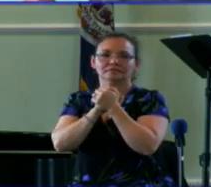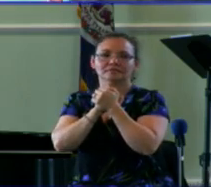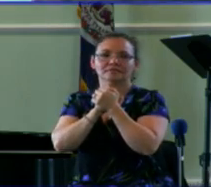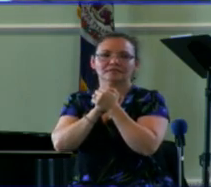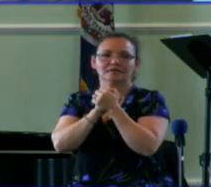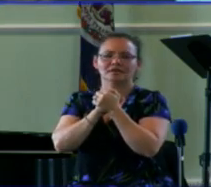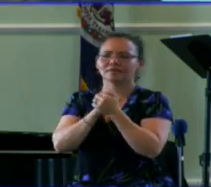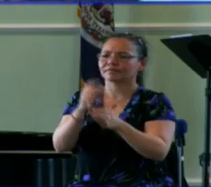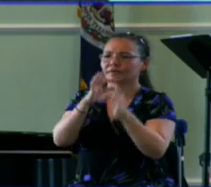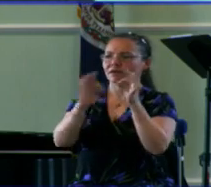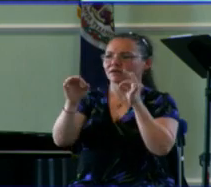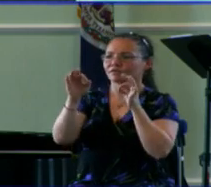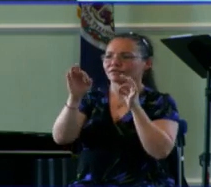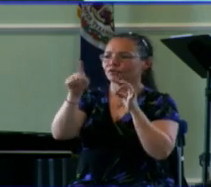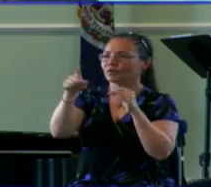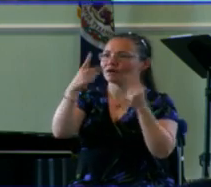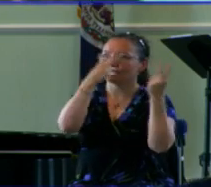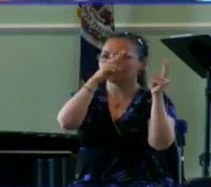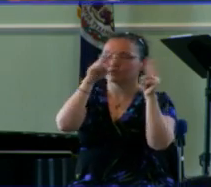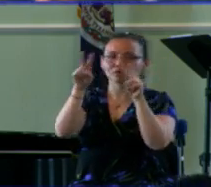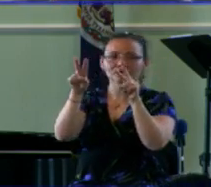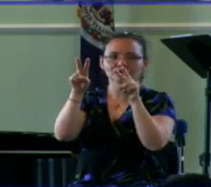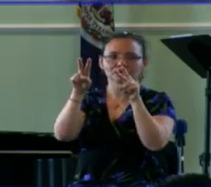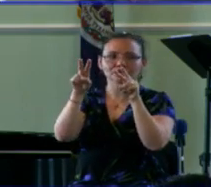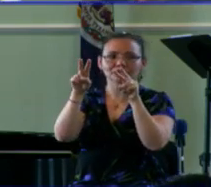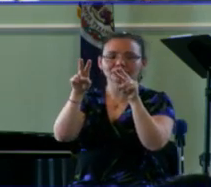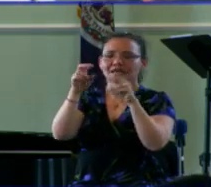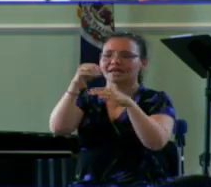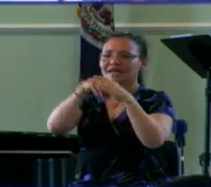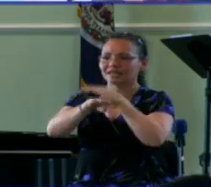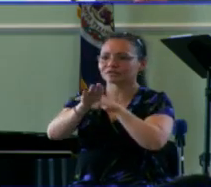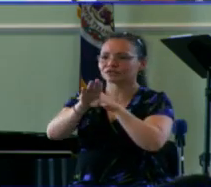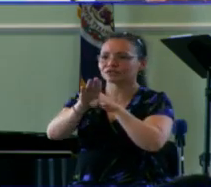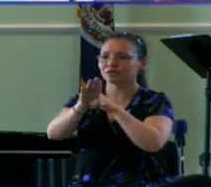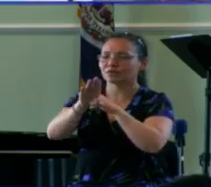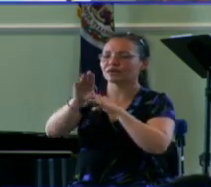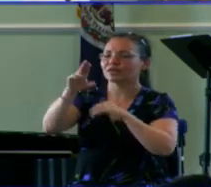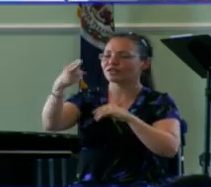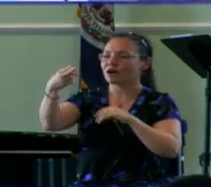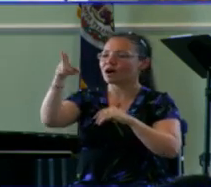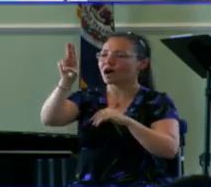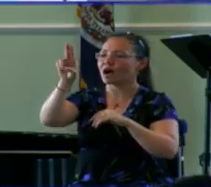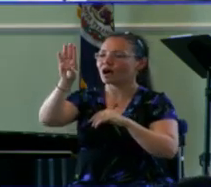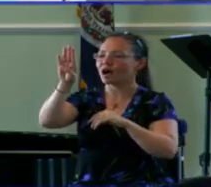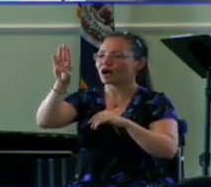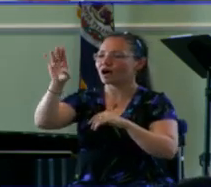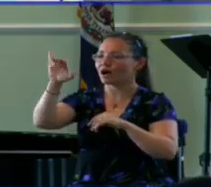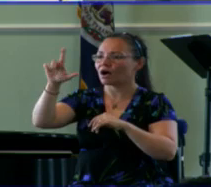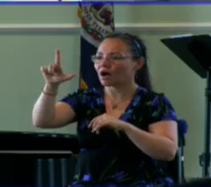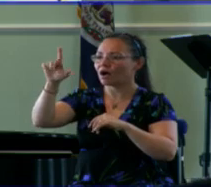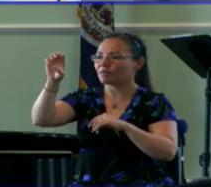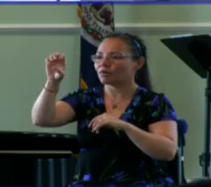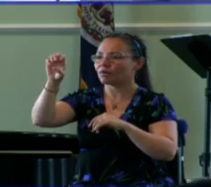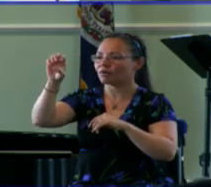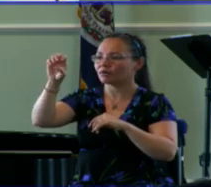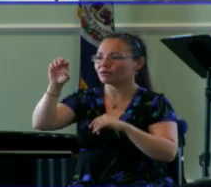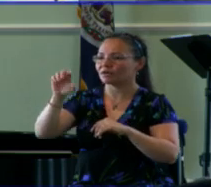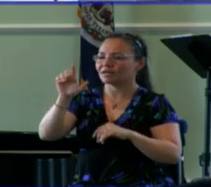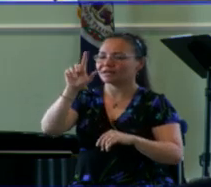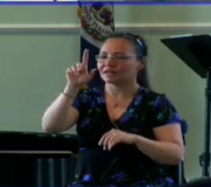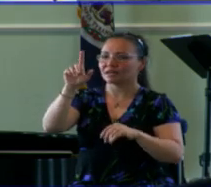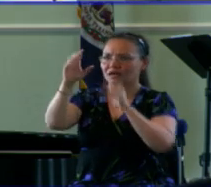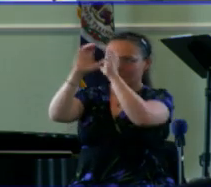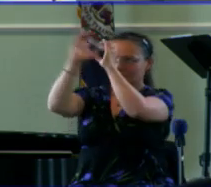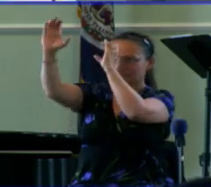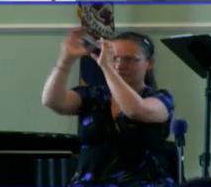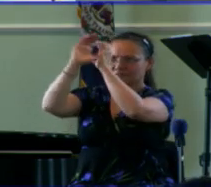I don't know if you have looked into the Hubble Telescope website. Beautiful.